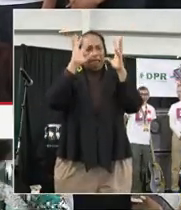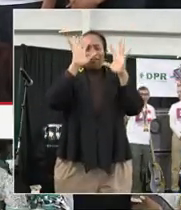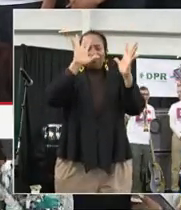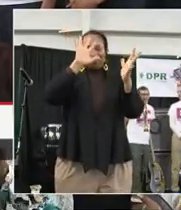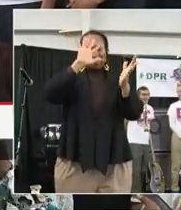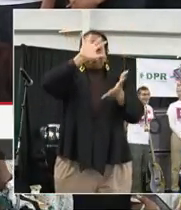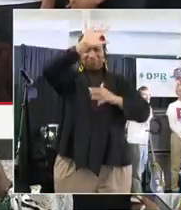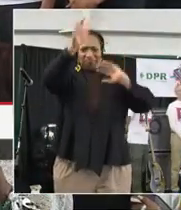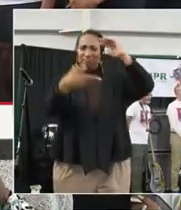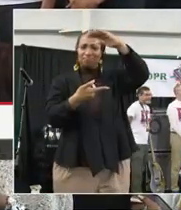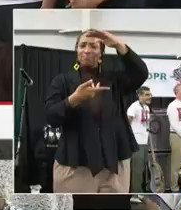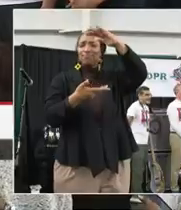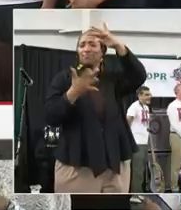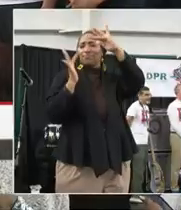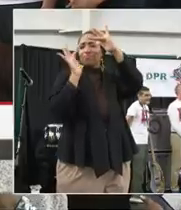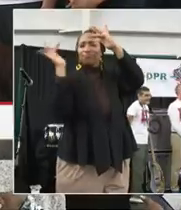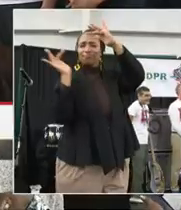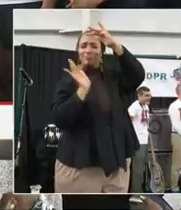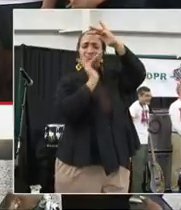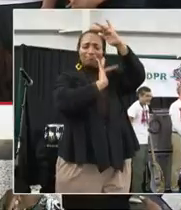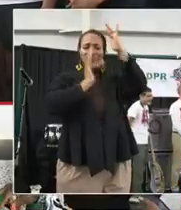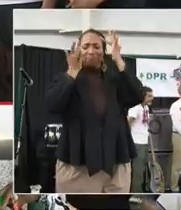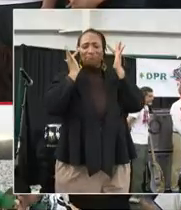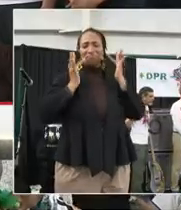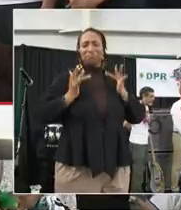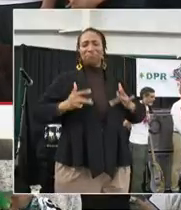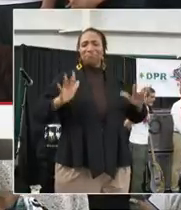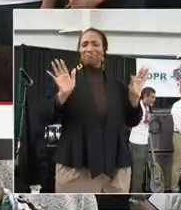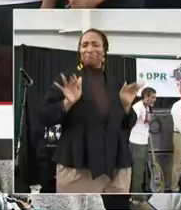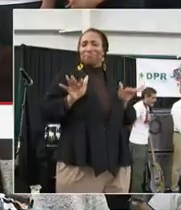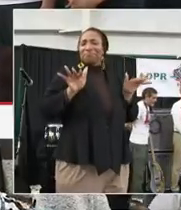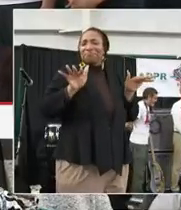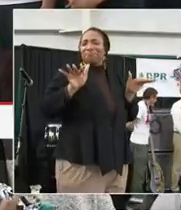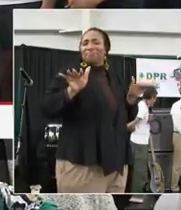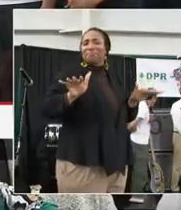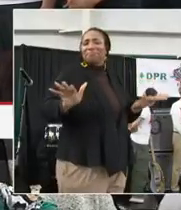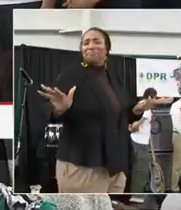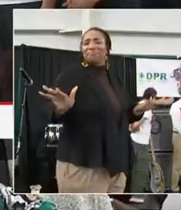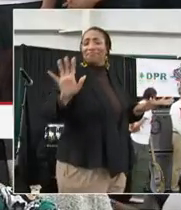because I have a rising pre-K3 and I just turned 52.